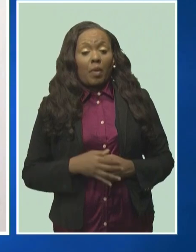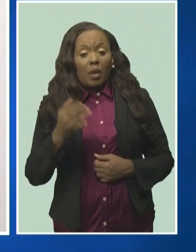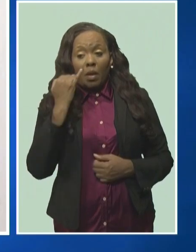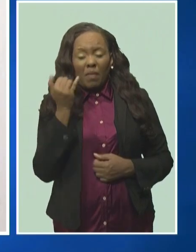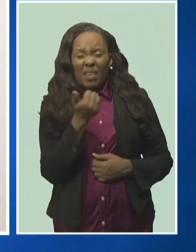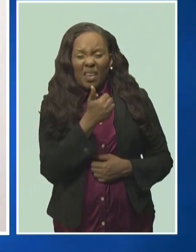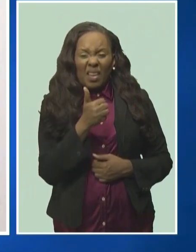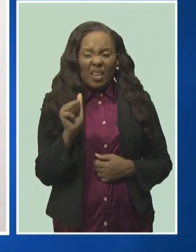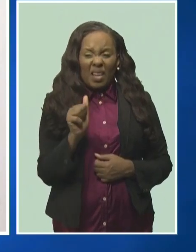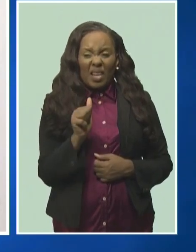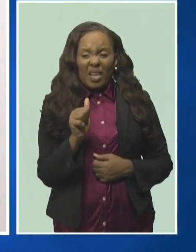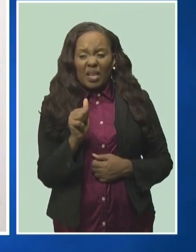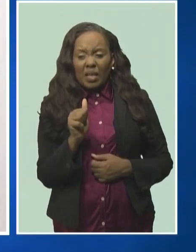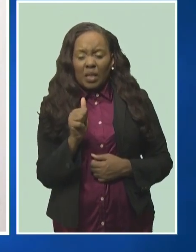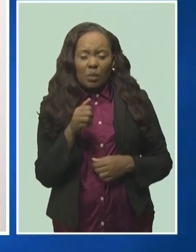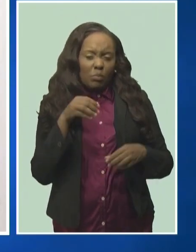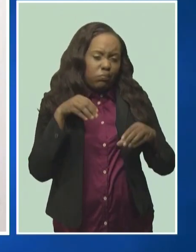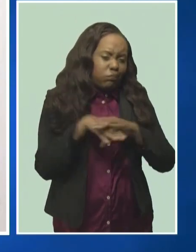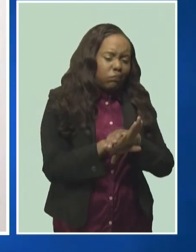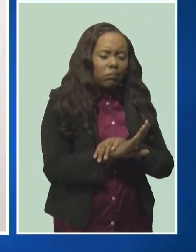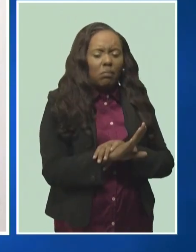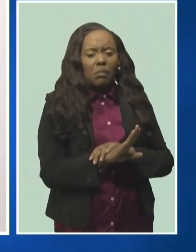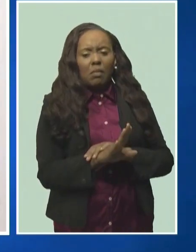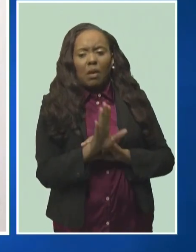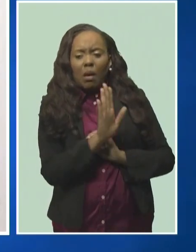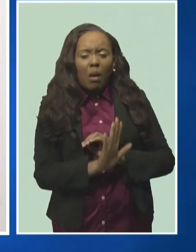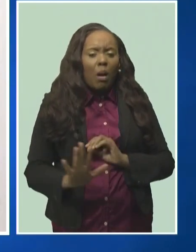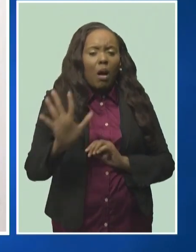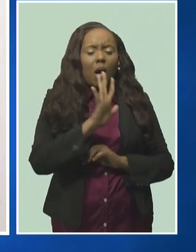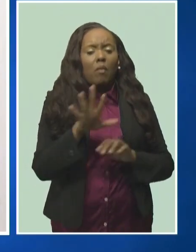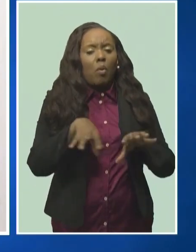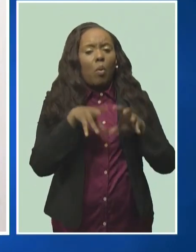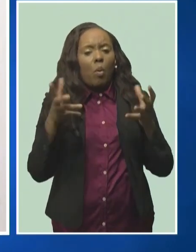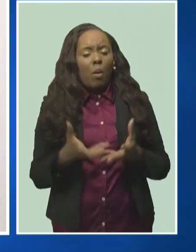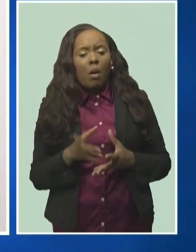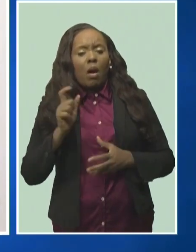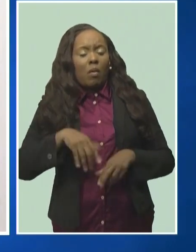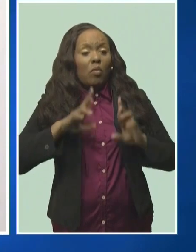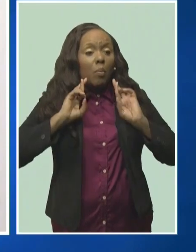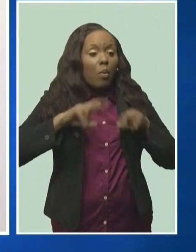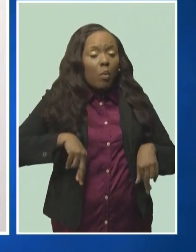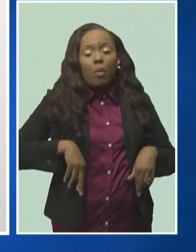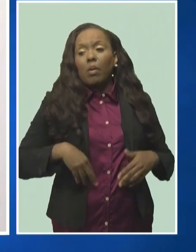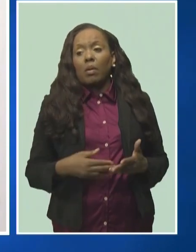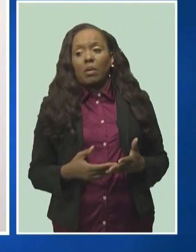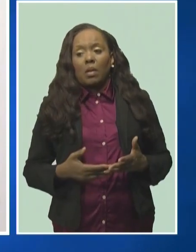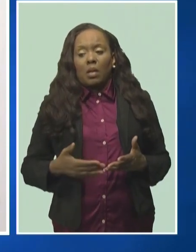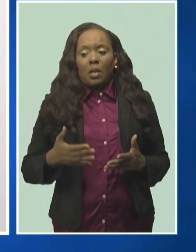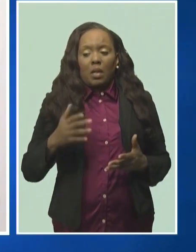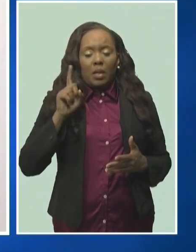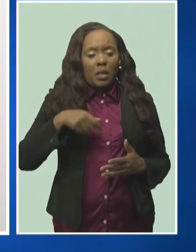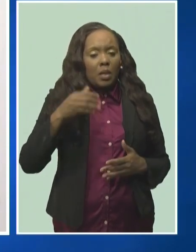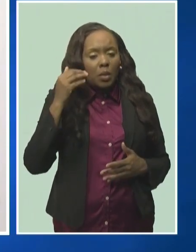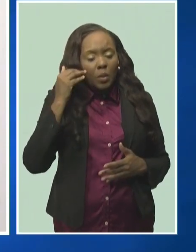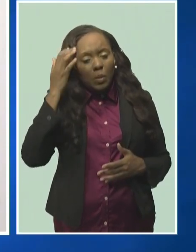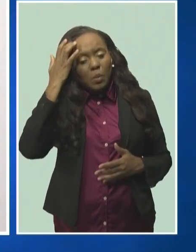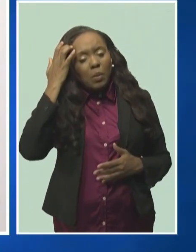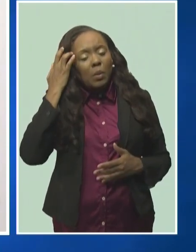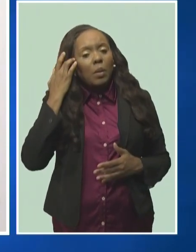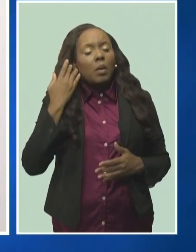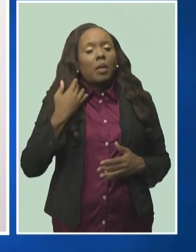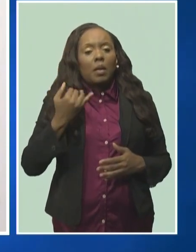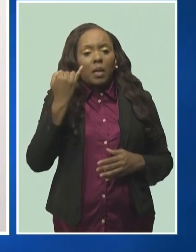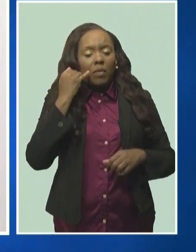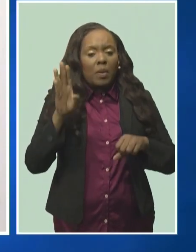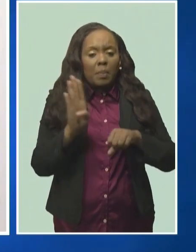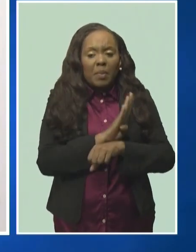breach, that happens anywhere around the world, there's a level of reporting that will go on how adequate the business is or how good